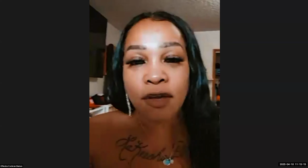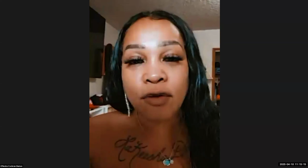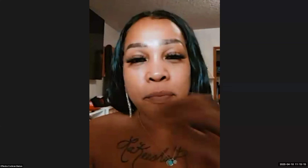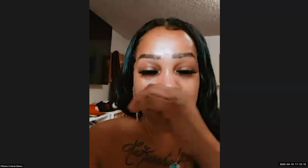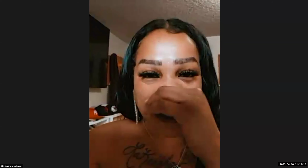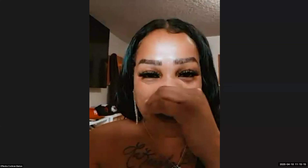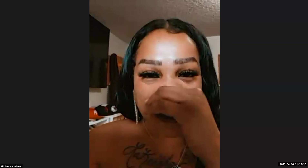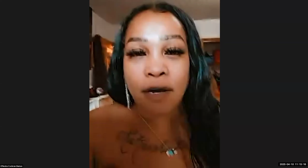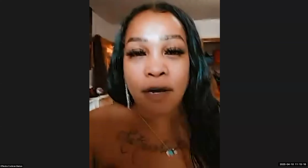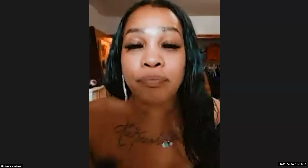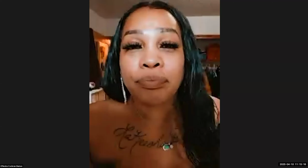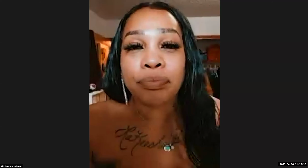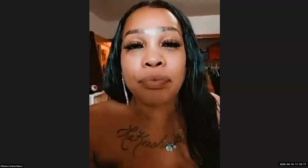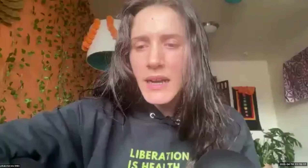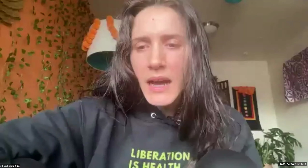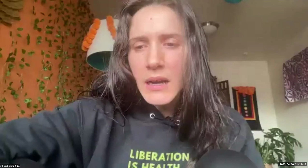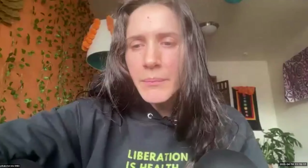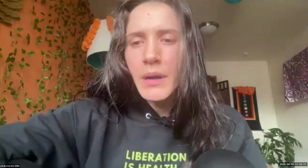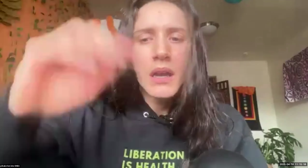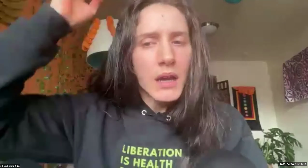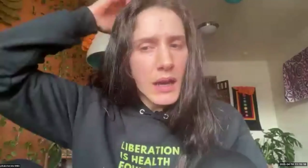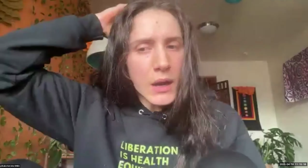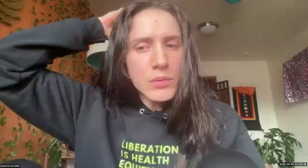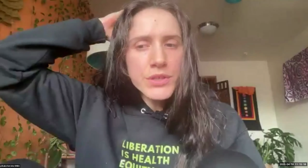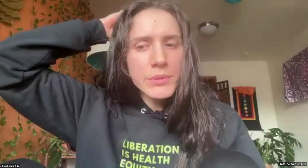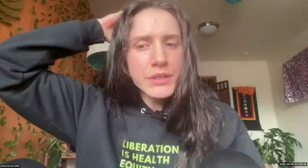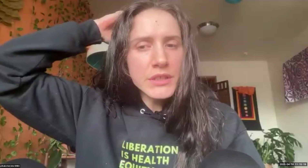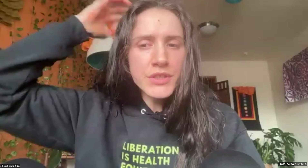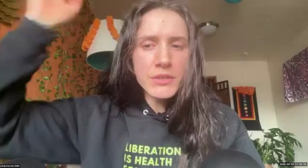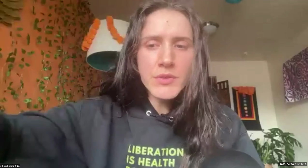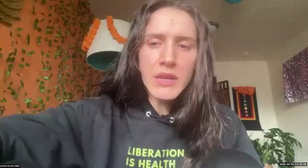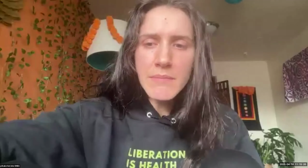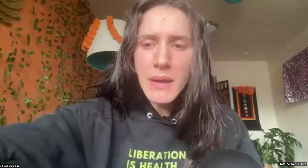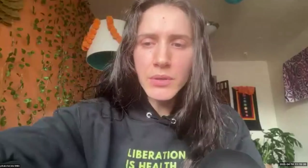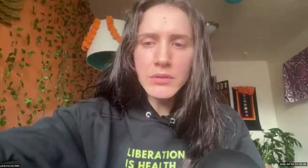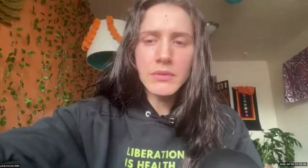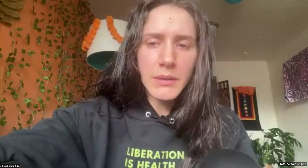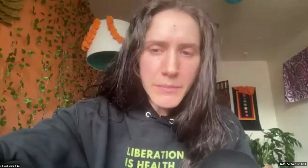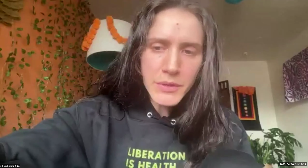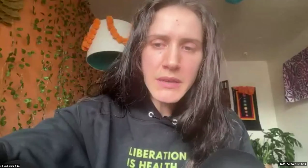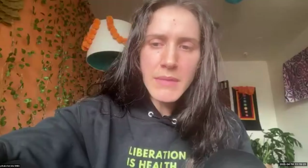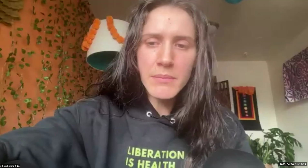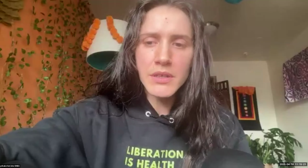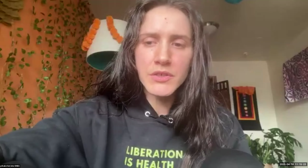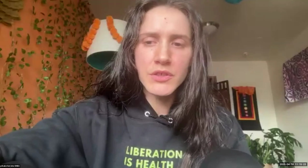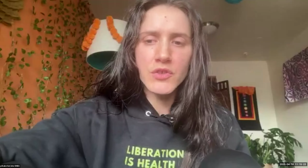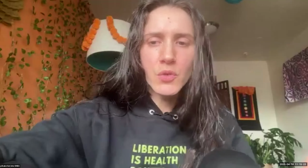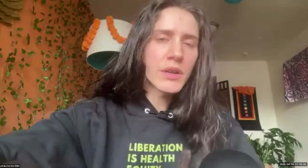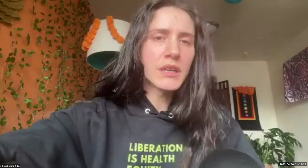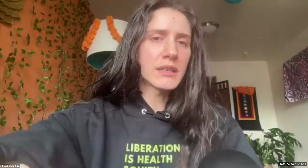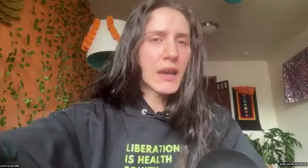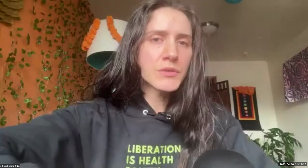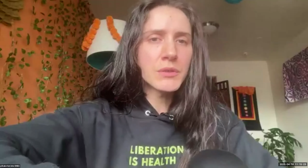phone. Can you repeat the question? I didn't hear it. Yeah. How would you encourage community members